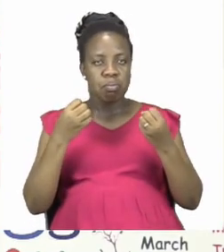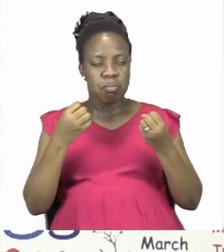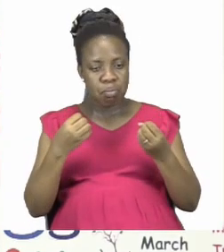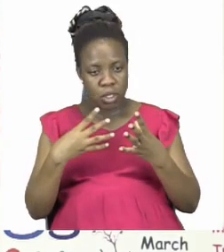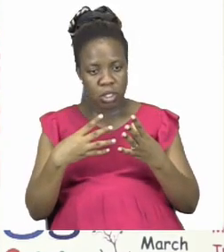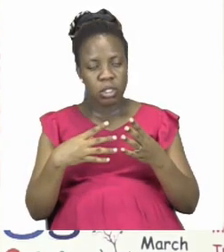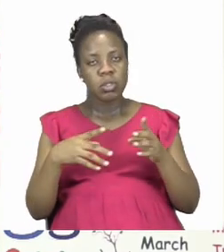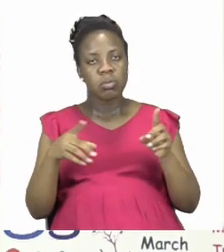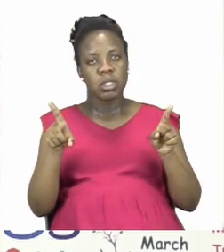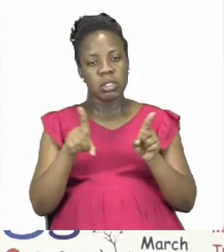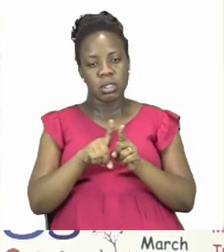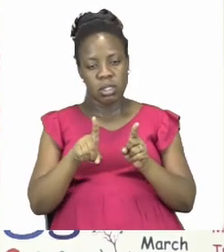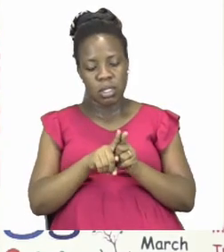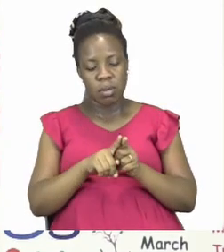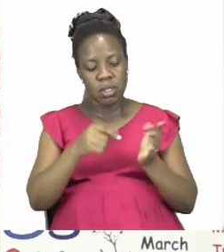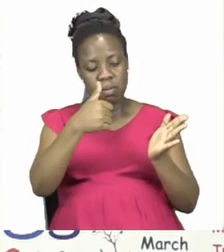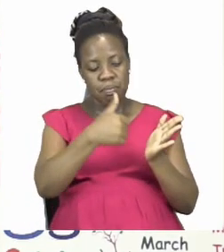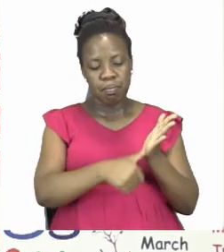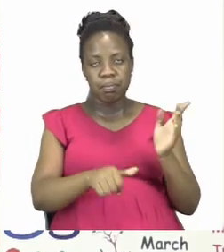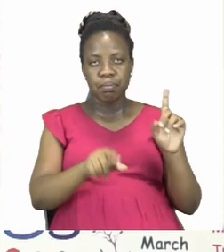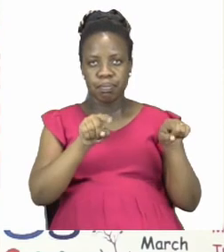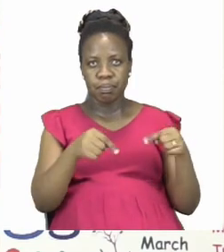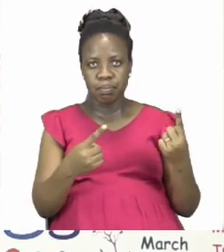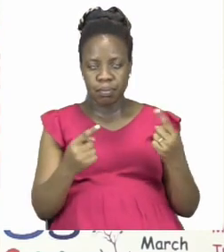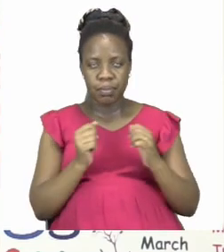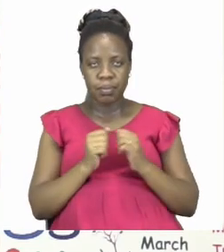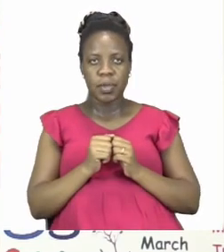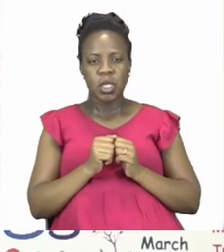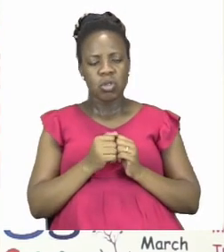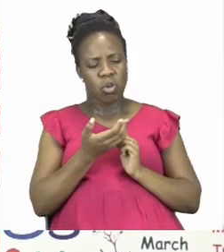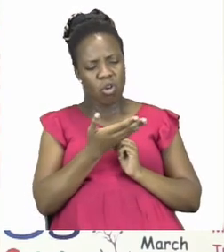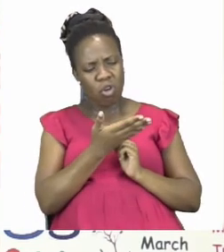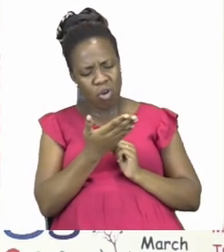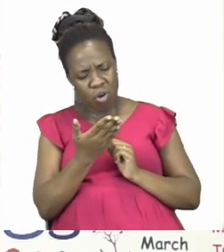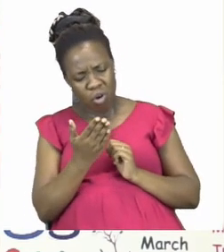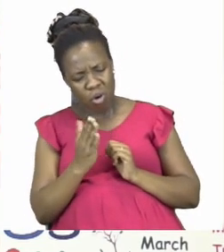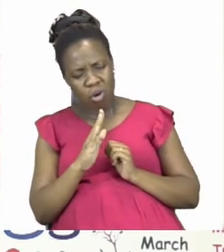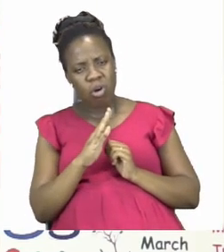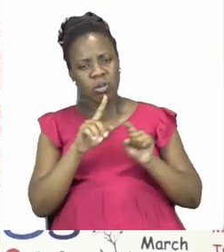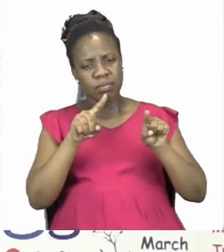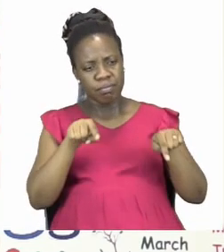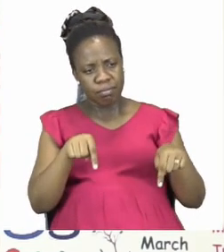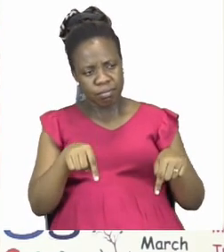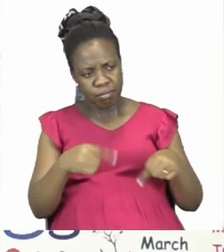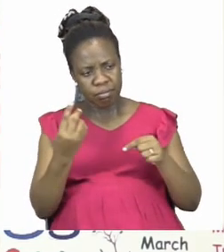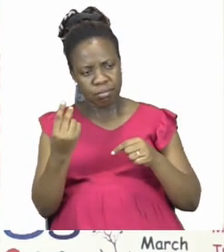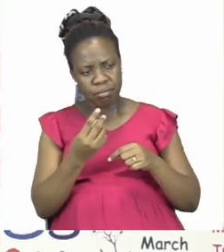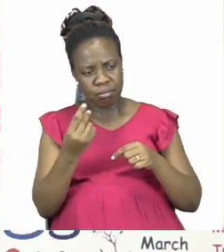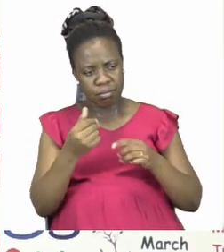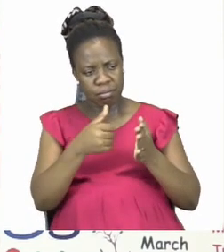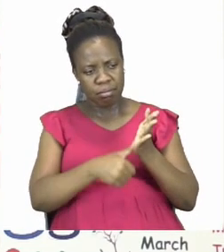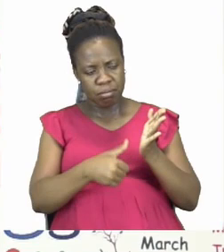All right, now everyone, you need to do this for all the other items listed there on your page. But before we do